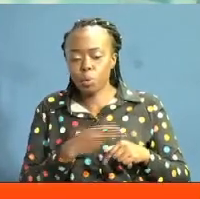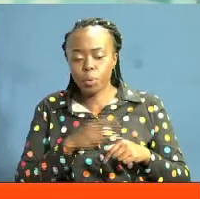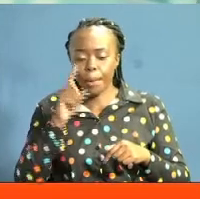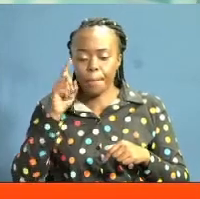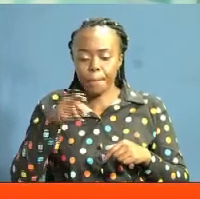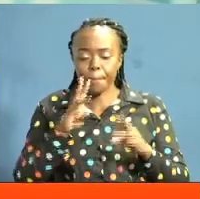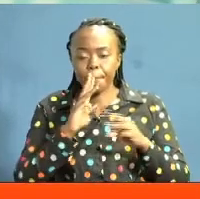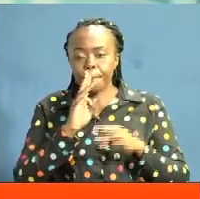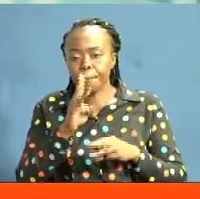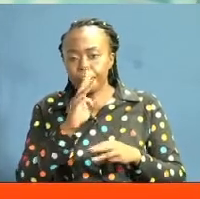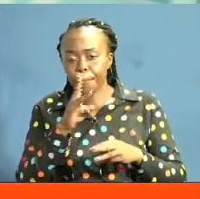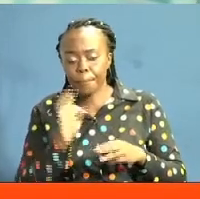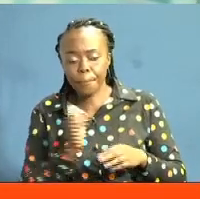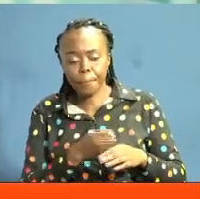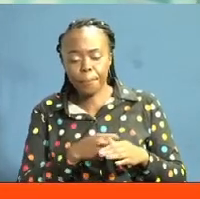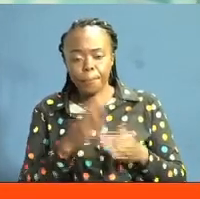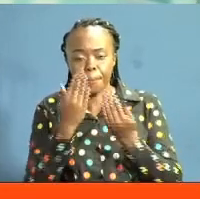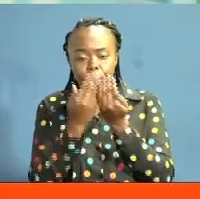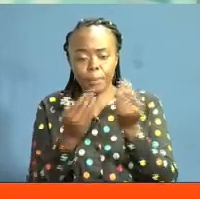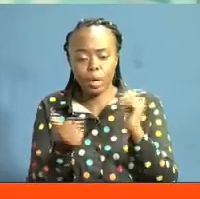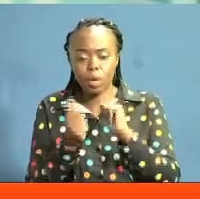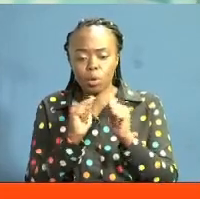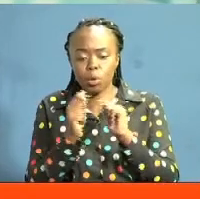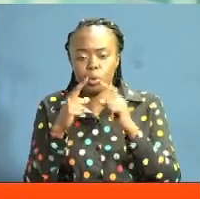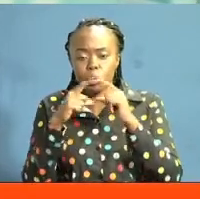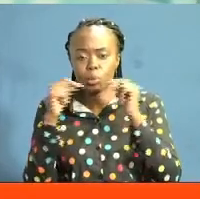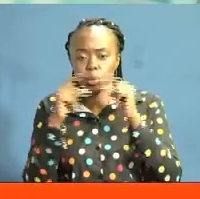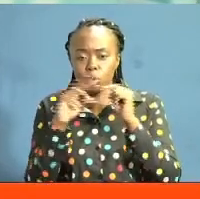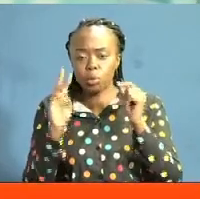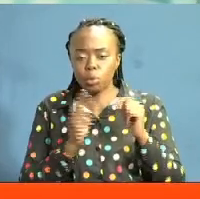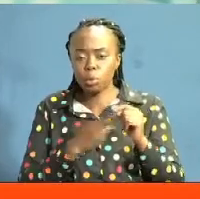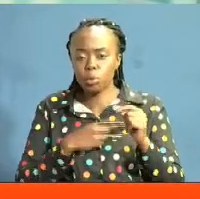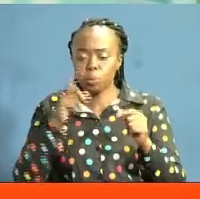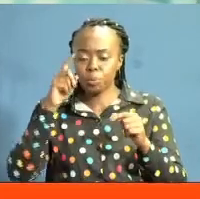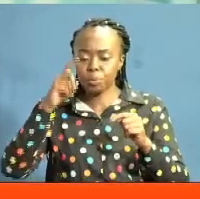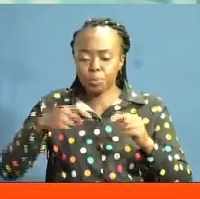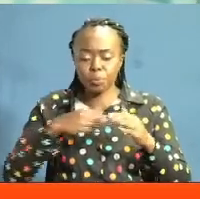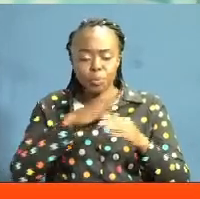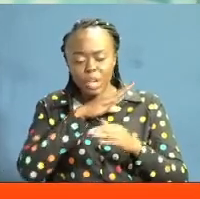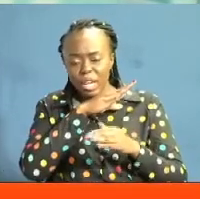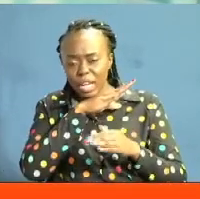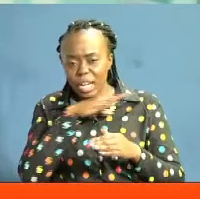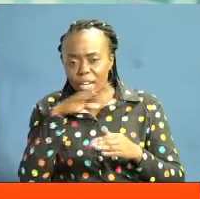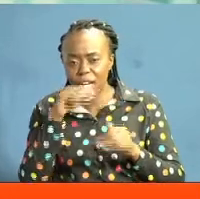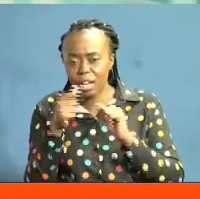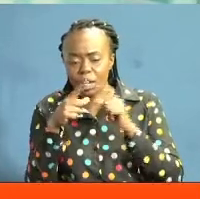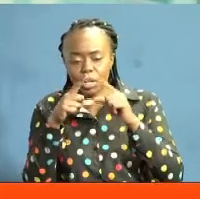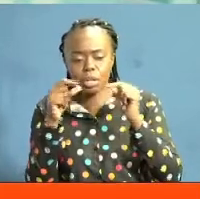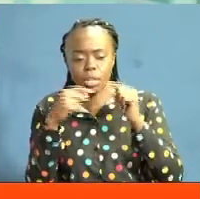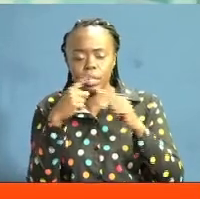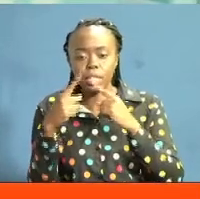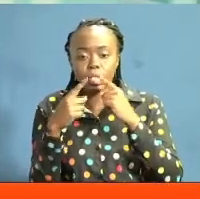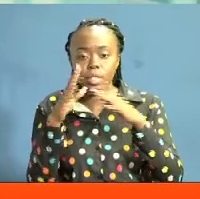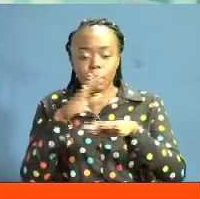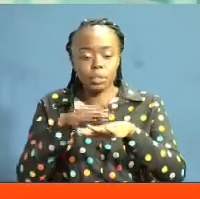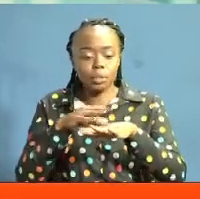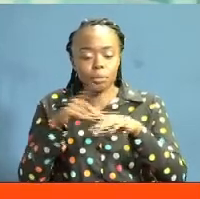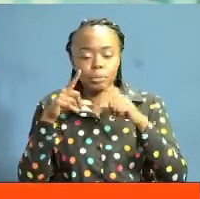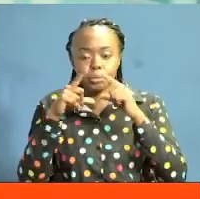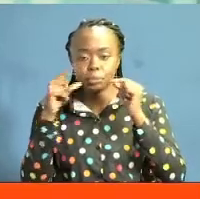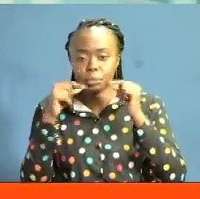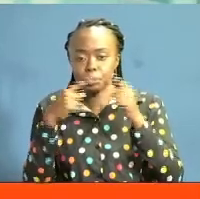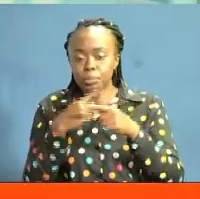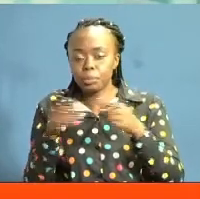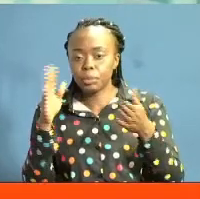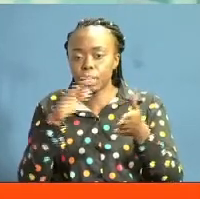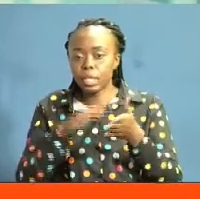water our children with our words. We must clean them with our words. We tell them good words. But